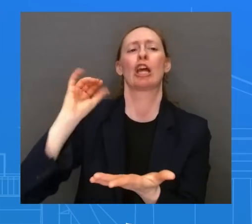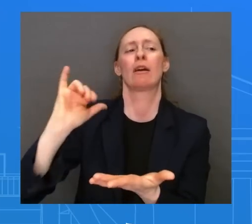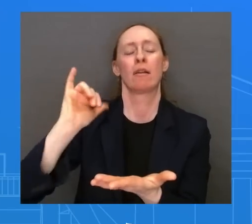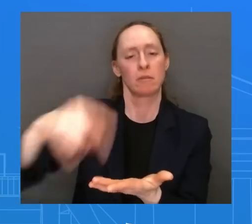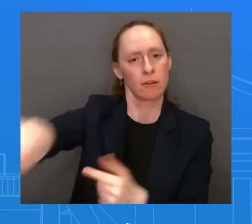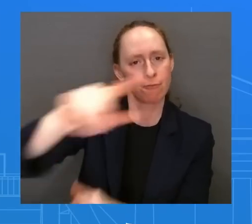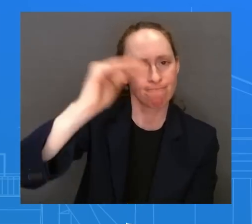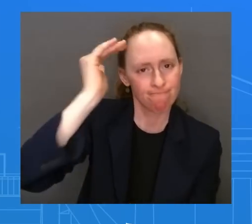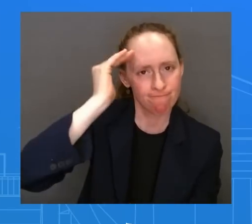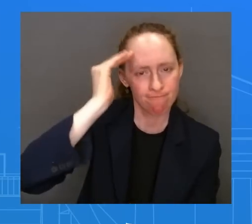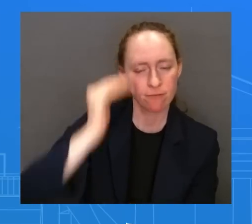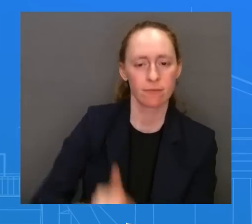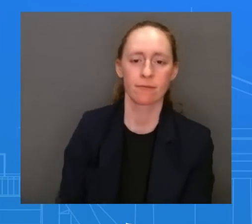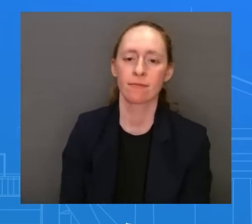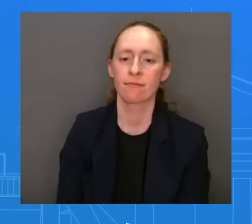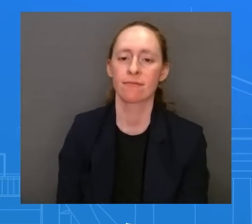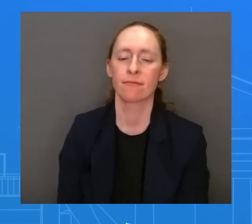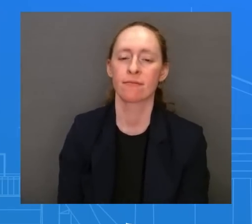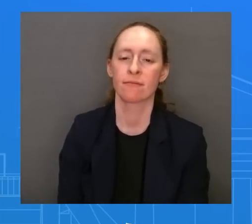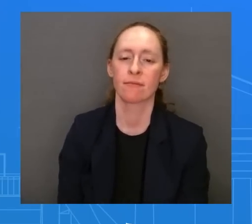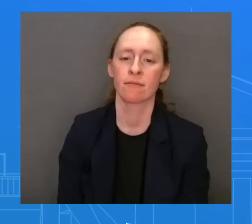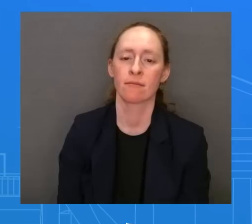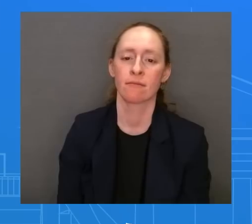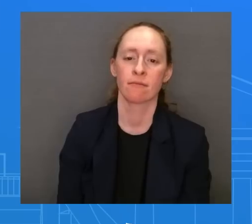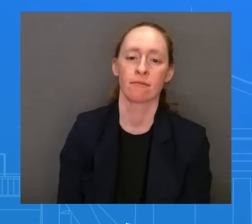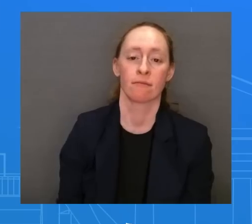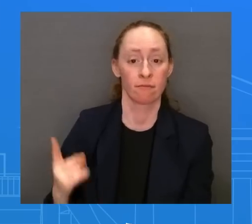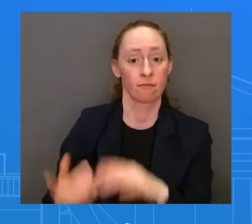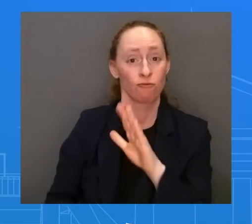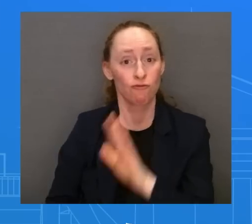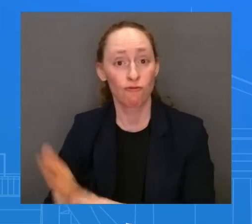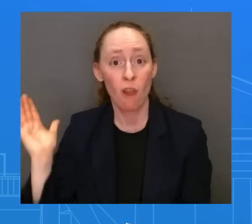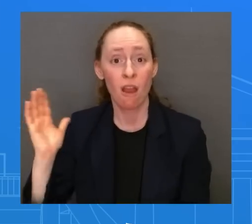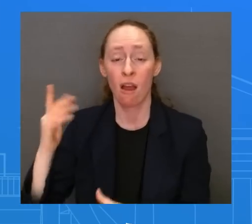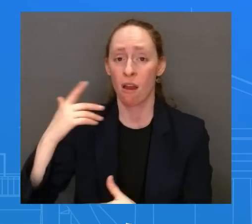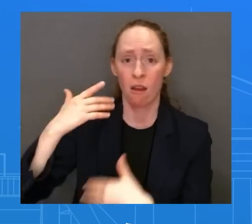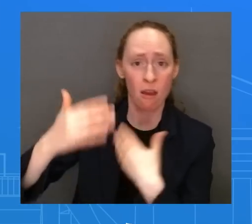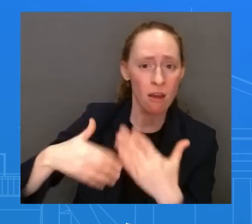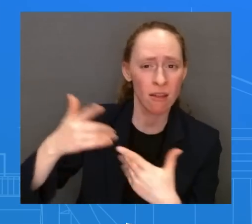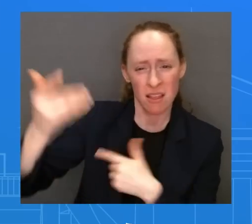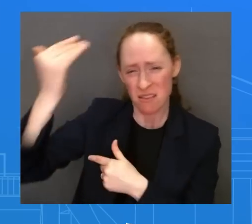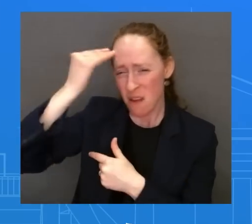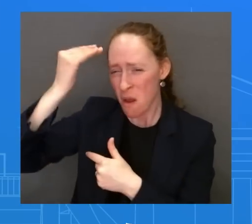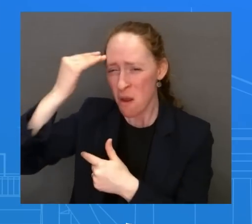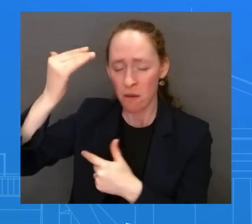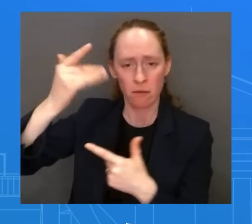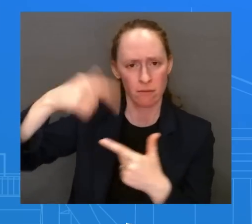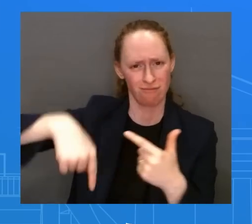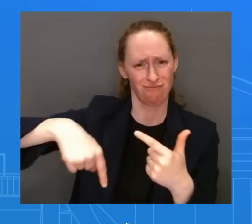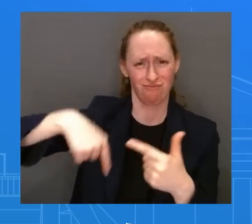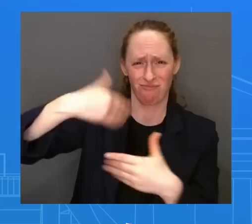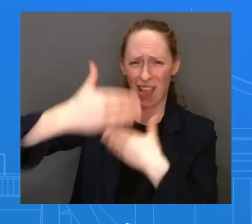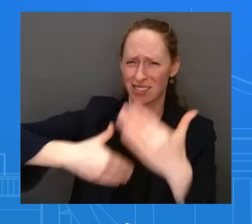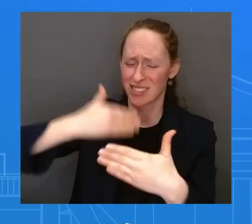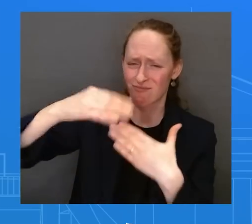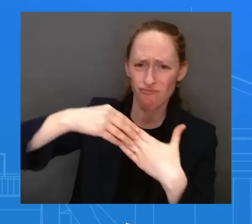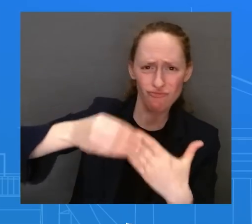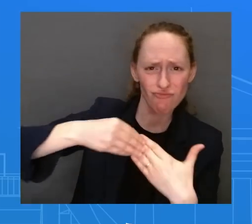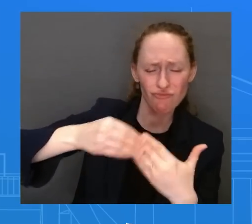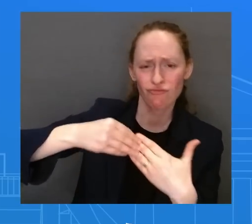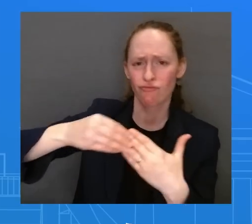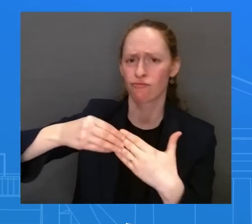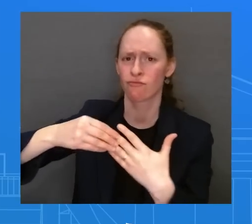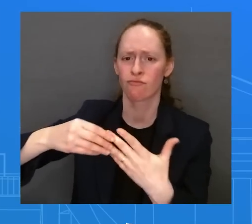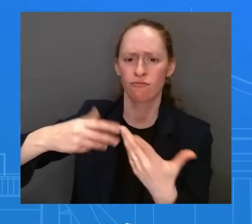rigorous very flexible process that was responsive as I said to to uh to the views of operational commanders on the ground